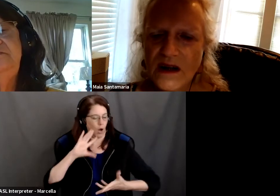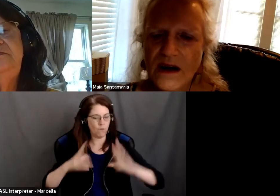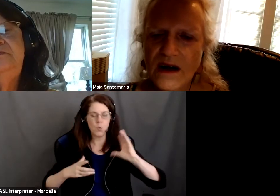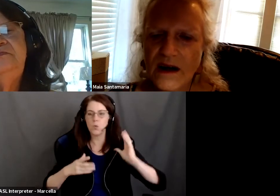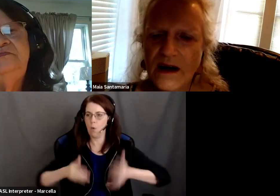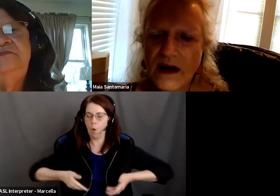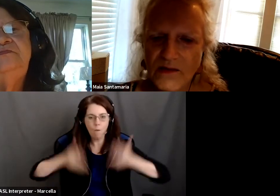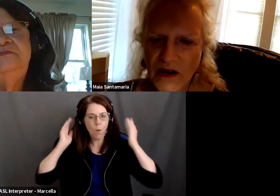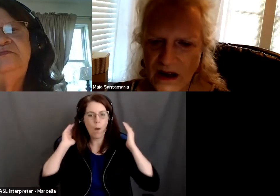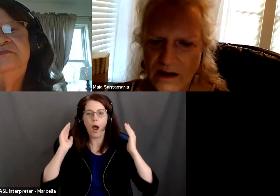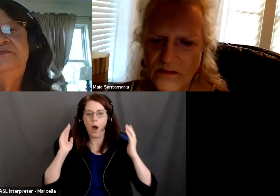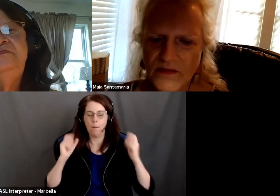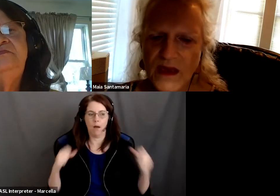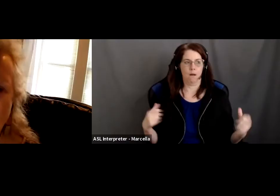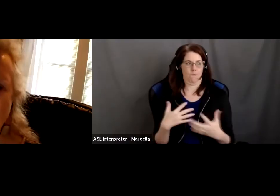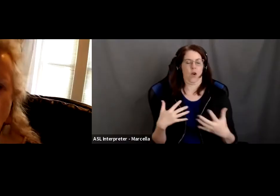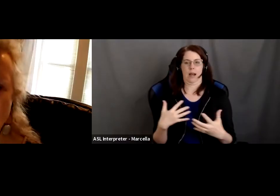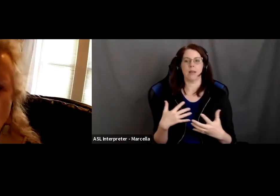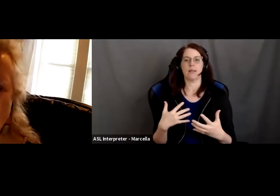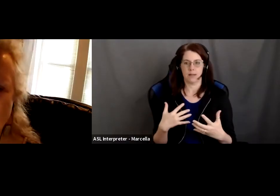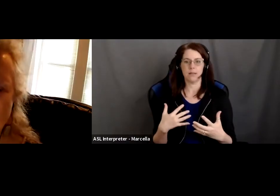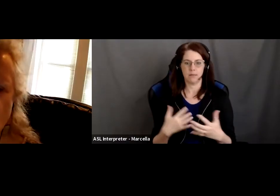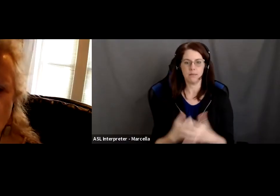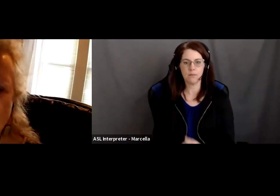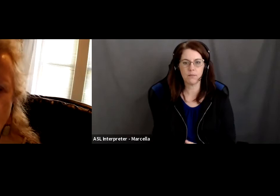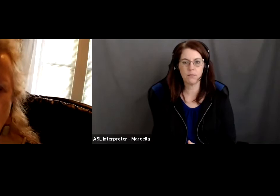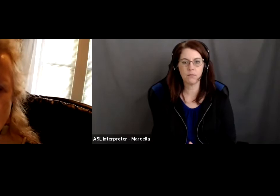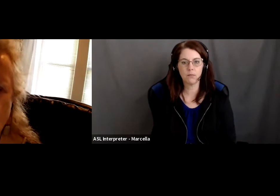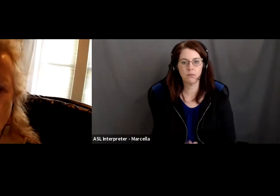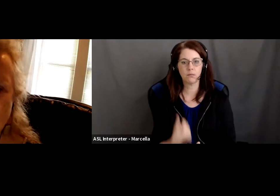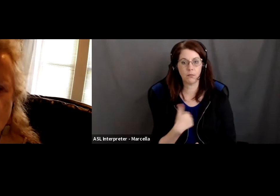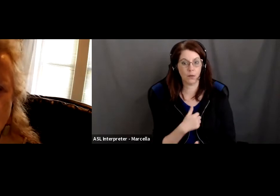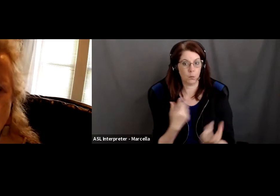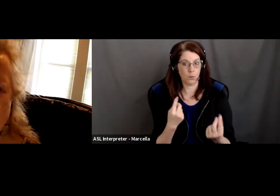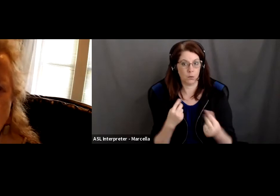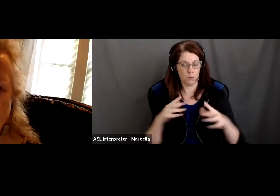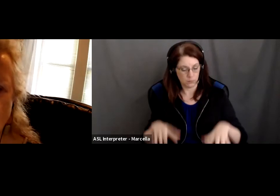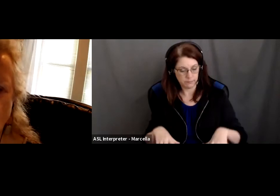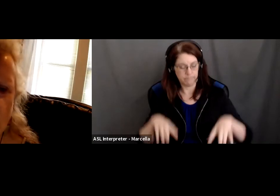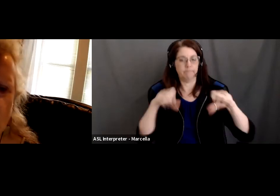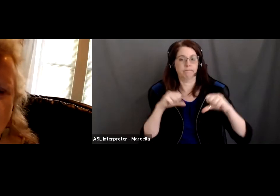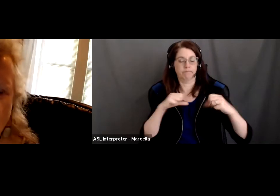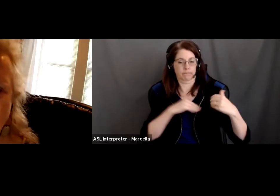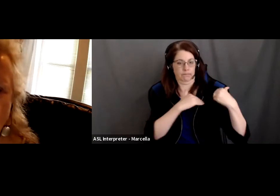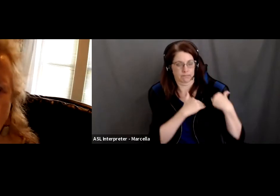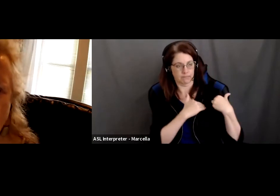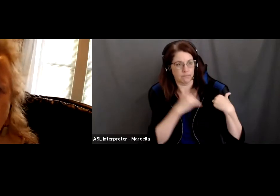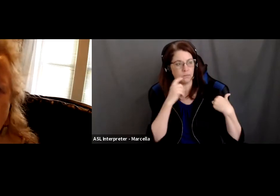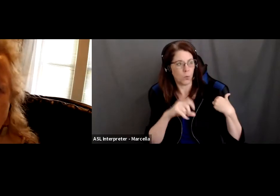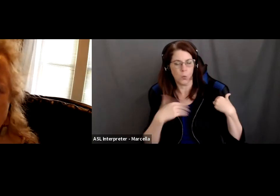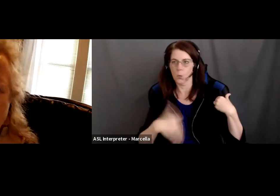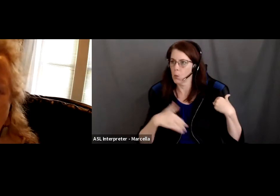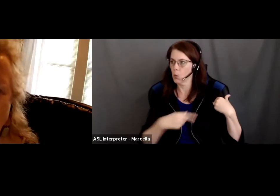overwhelmed, and afraid. So we took it upon ourselves, seeing that great need in our